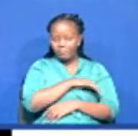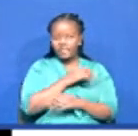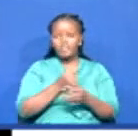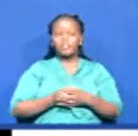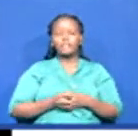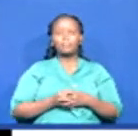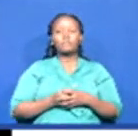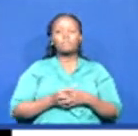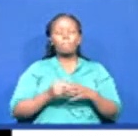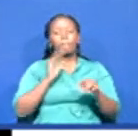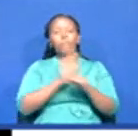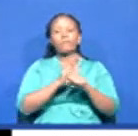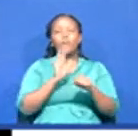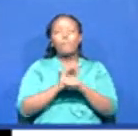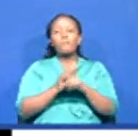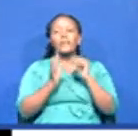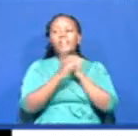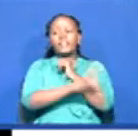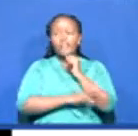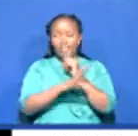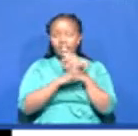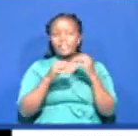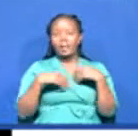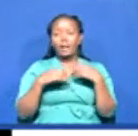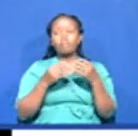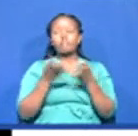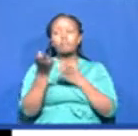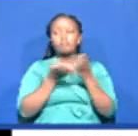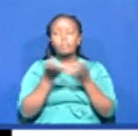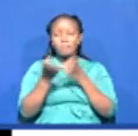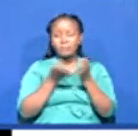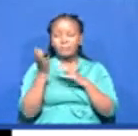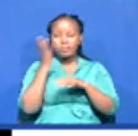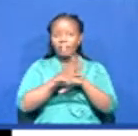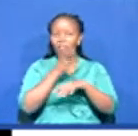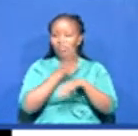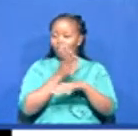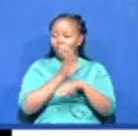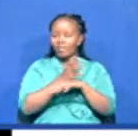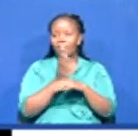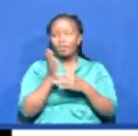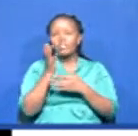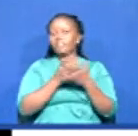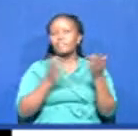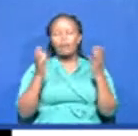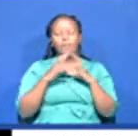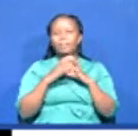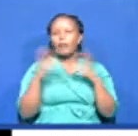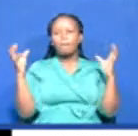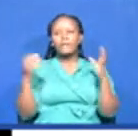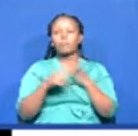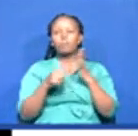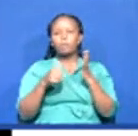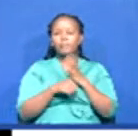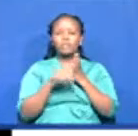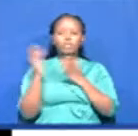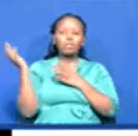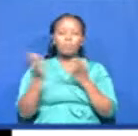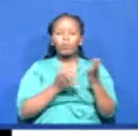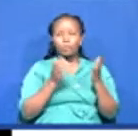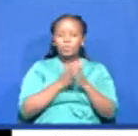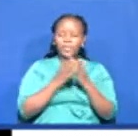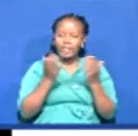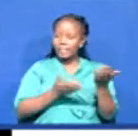While most countries have some trade in counterfeit goods, some have become really, really notorious in producing and exporting large